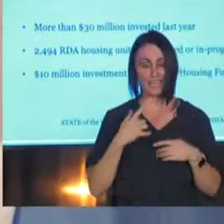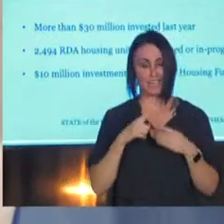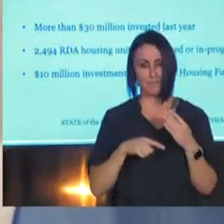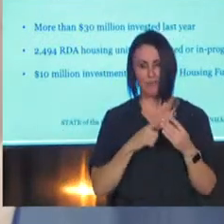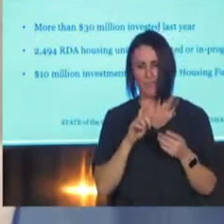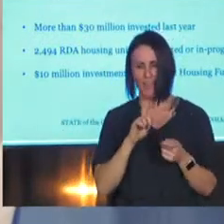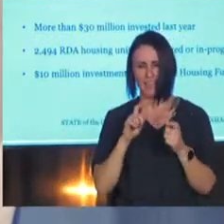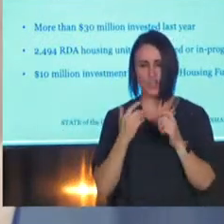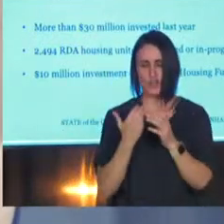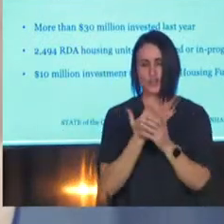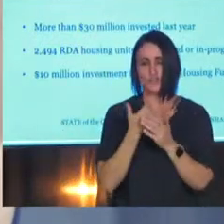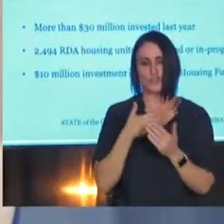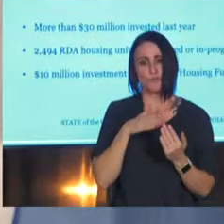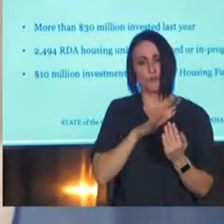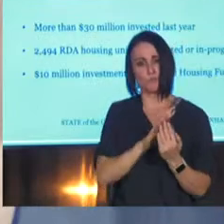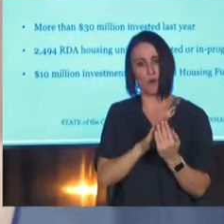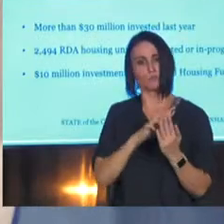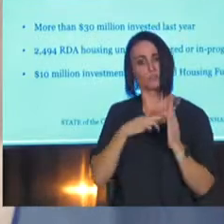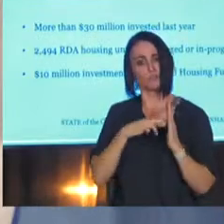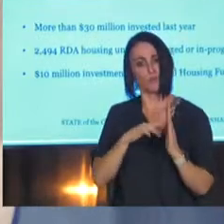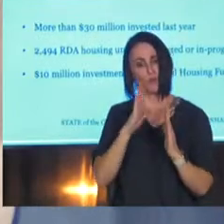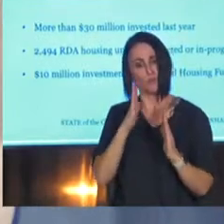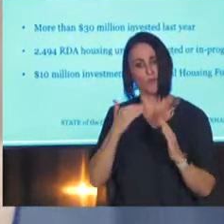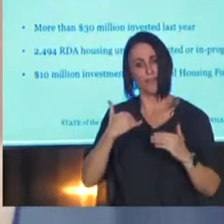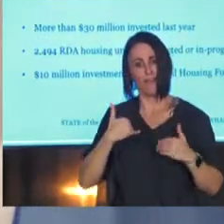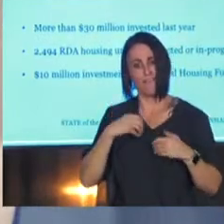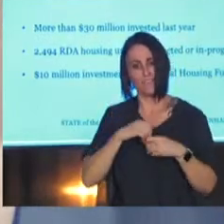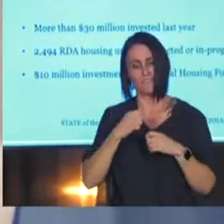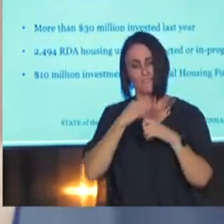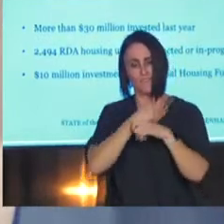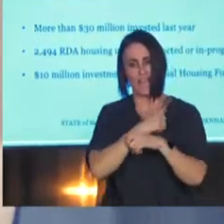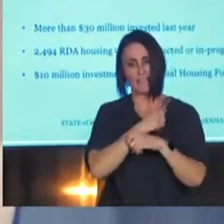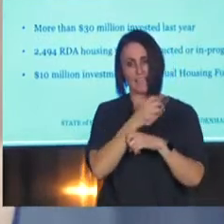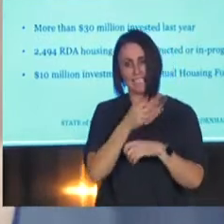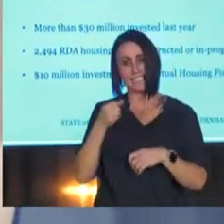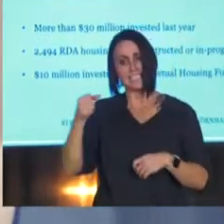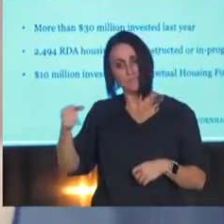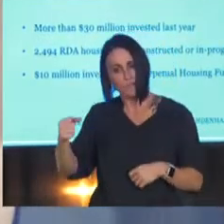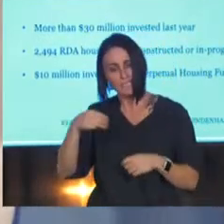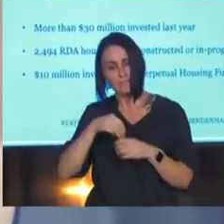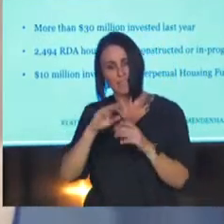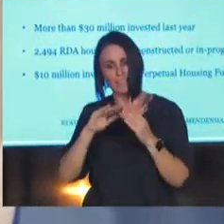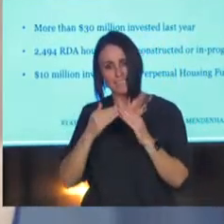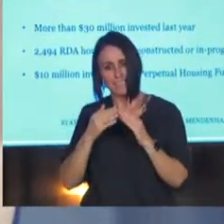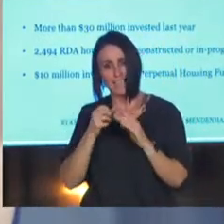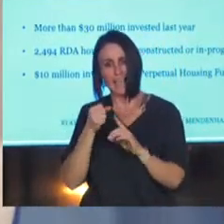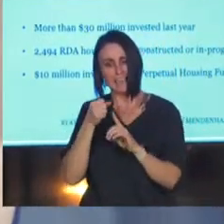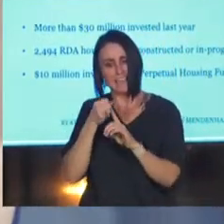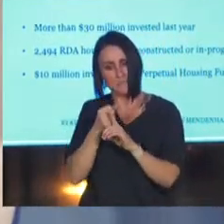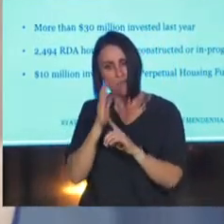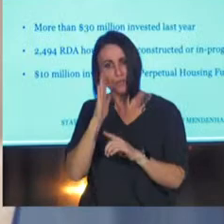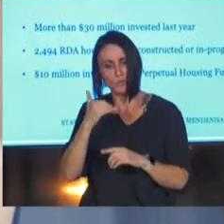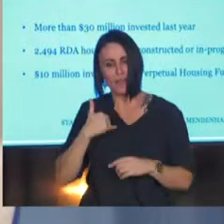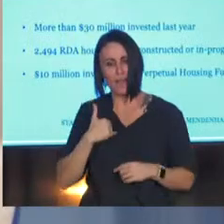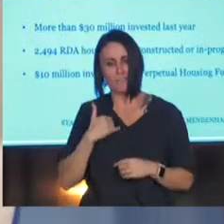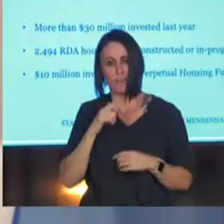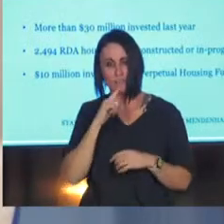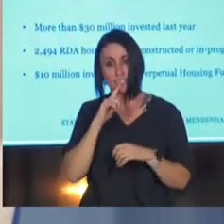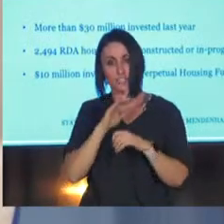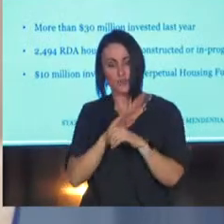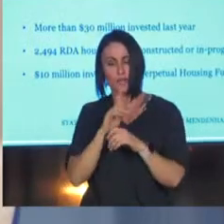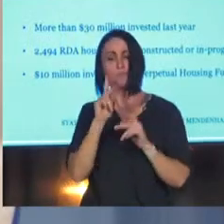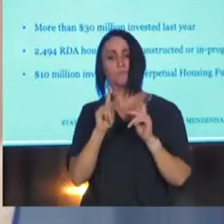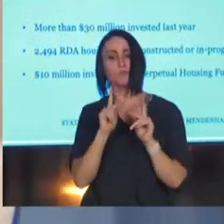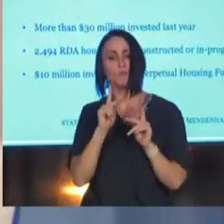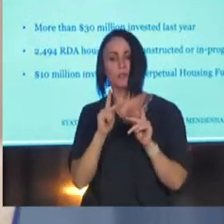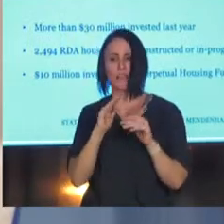transformative new approach and the role that it will play in fighting displacement in our city and the impact that it will have on ensuring that